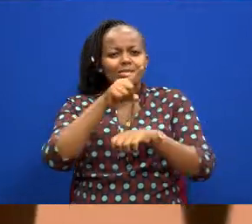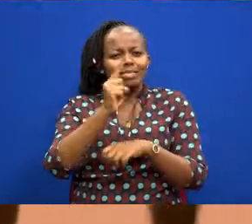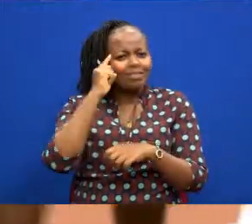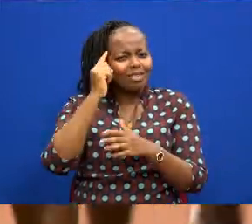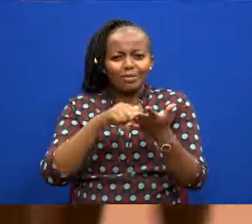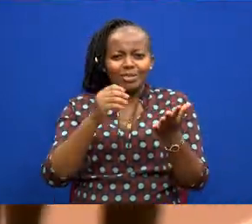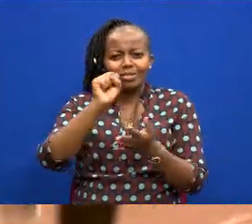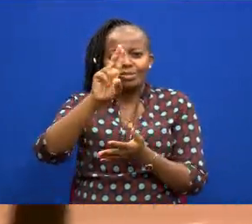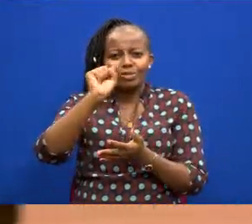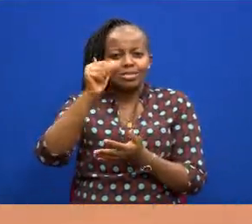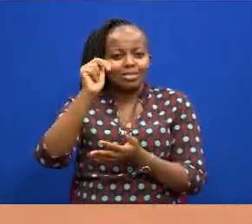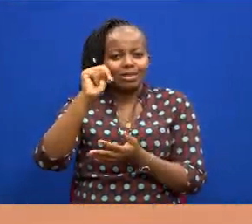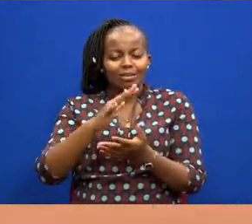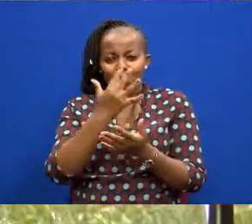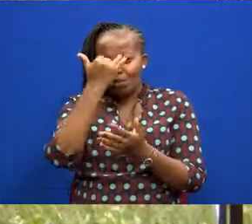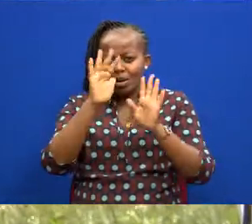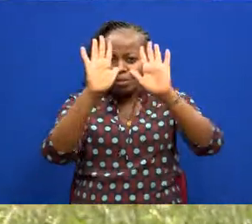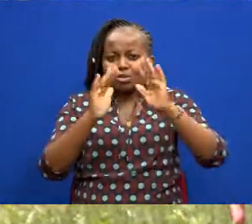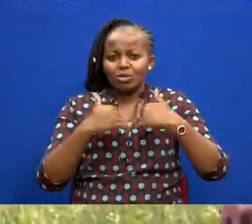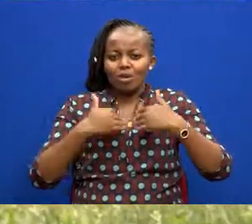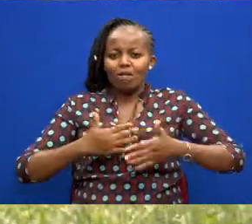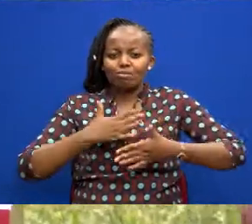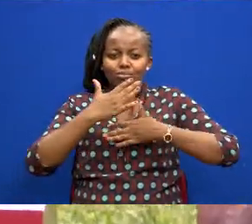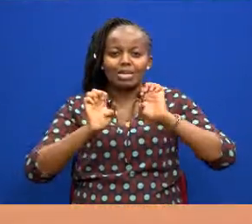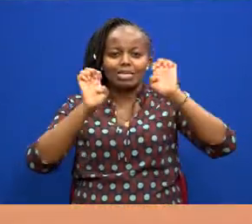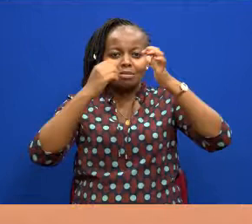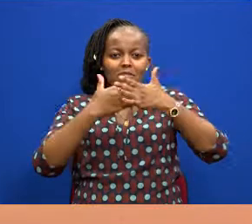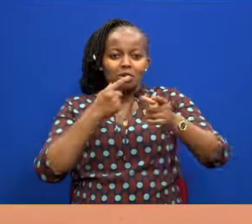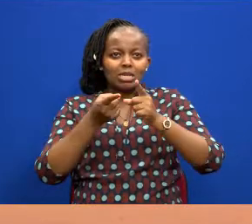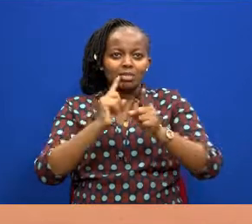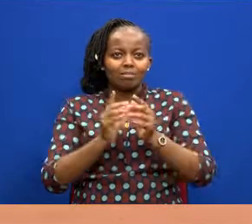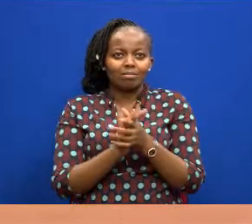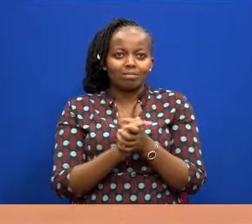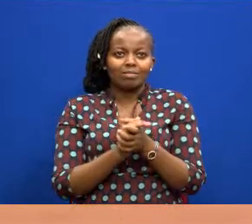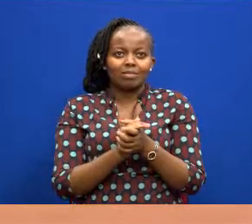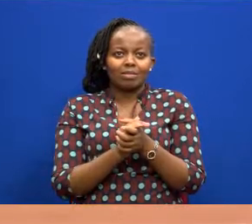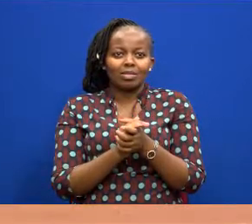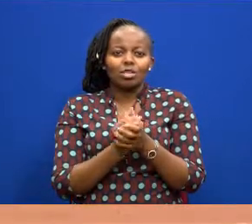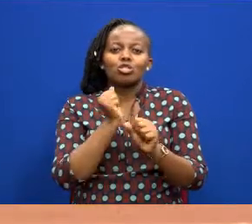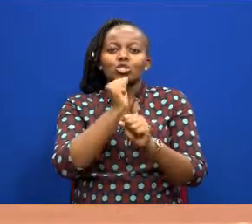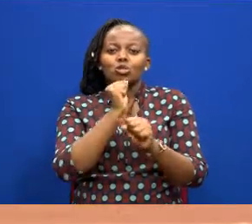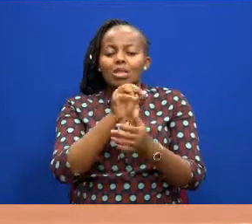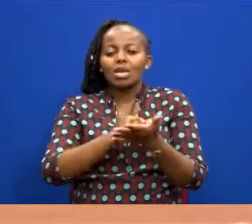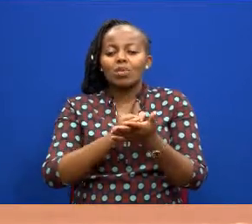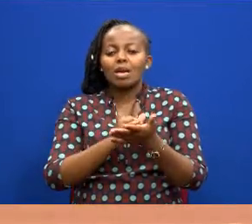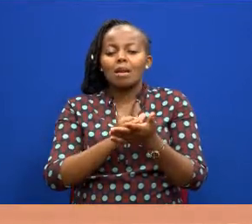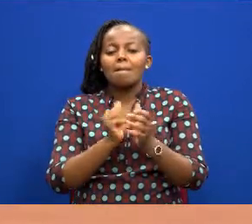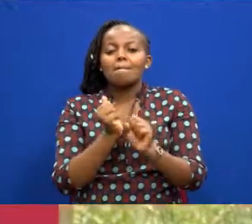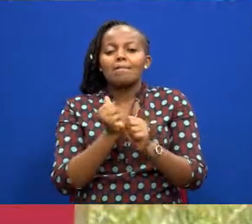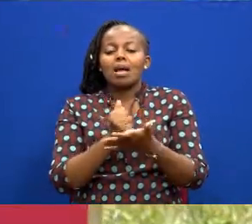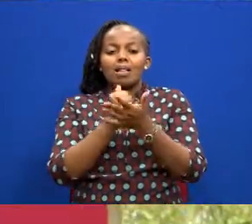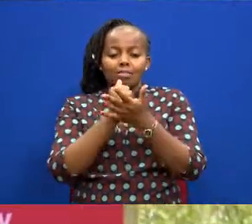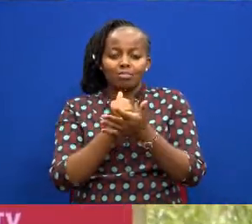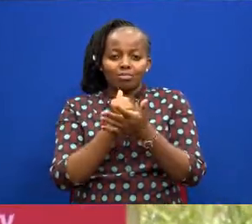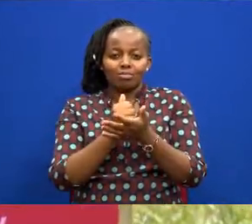think, Susan, is one of the benefits of doing a proper warm-up? Adjust your body. It will